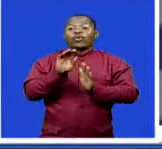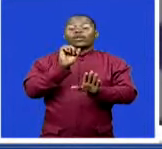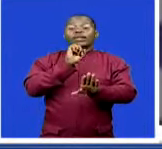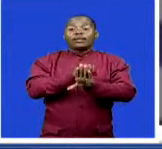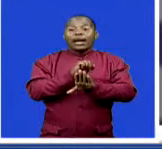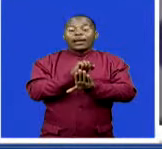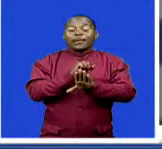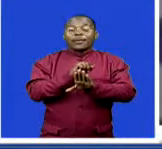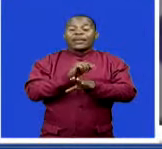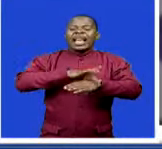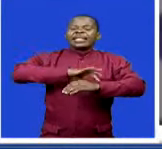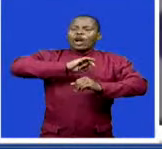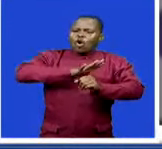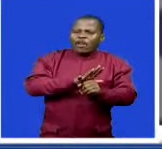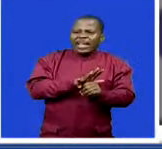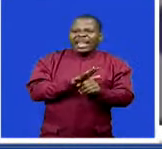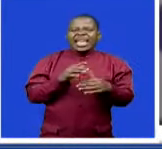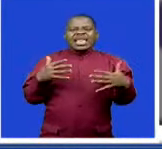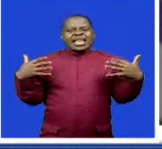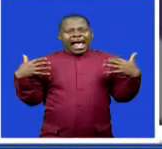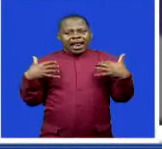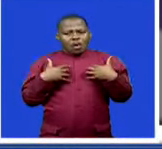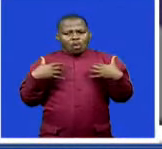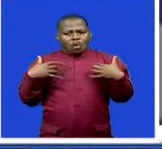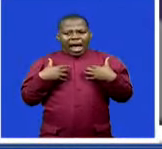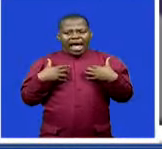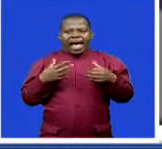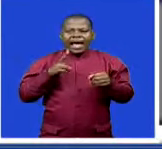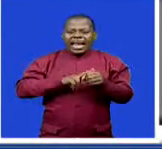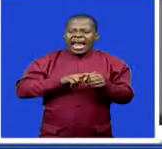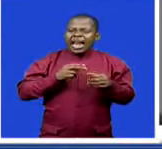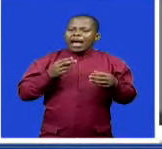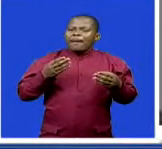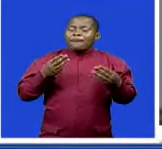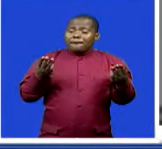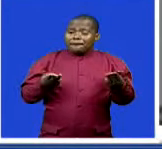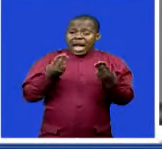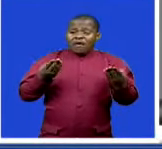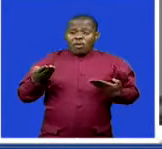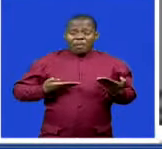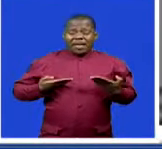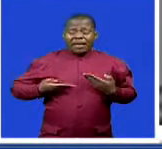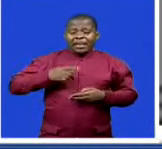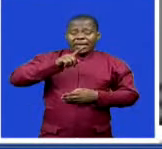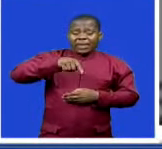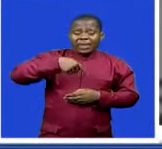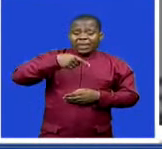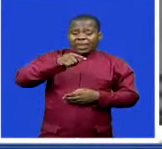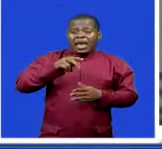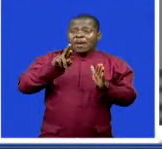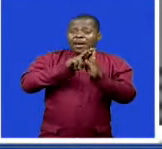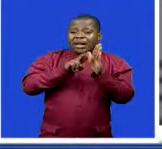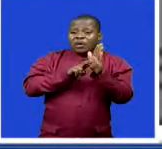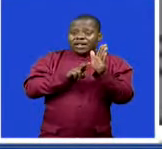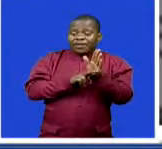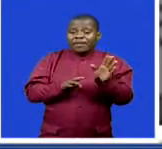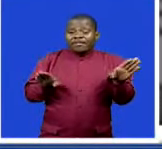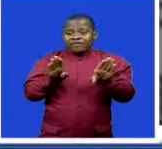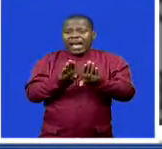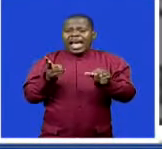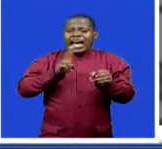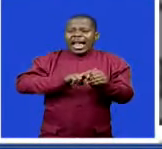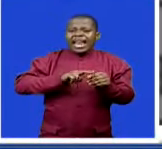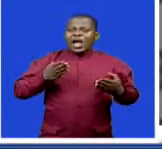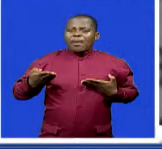where COVID-19 has spread like wildfire, causing movement of people to be restricted and business activity to be